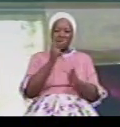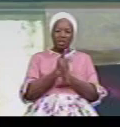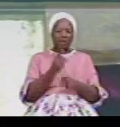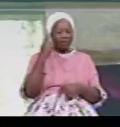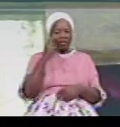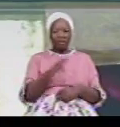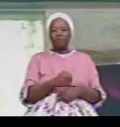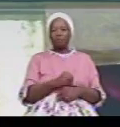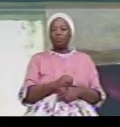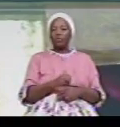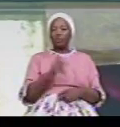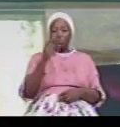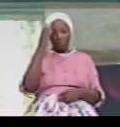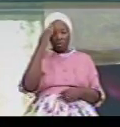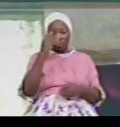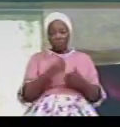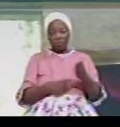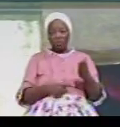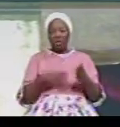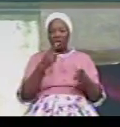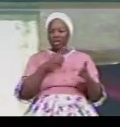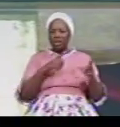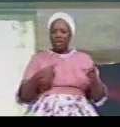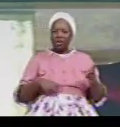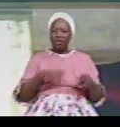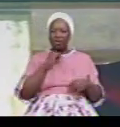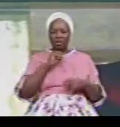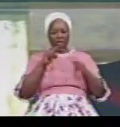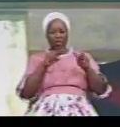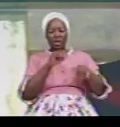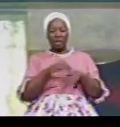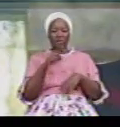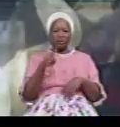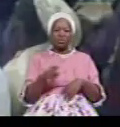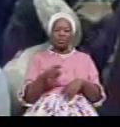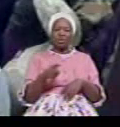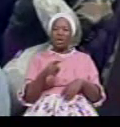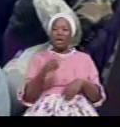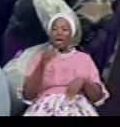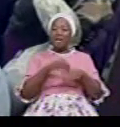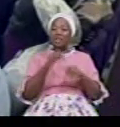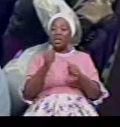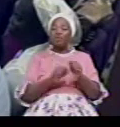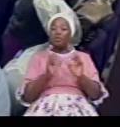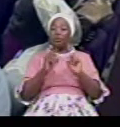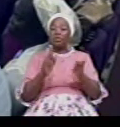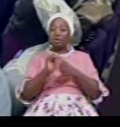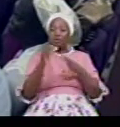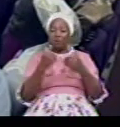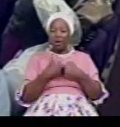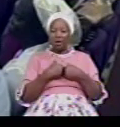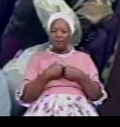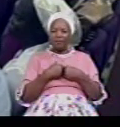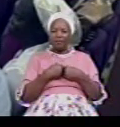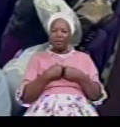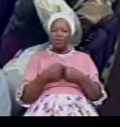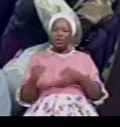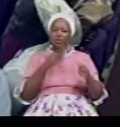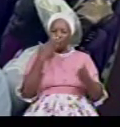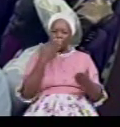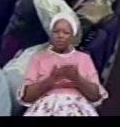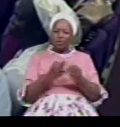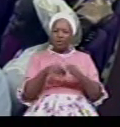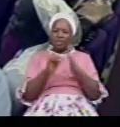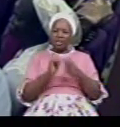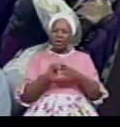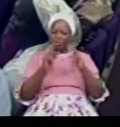You know what? The Lord is looking at you. At every opportunity you have, do good in that person's